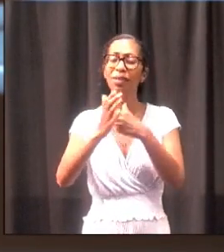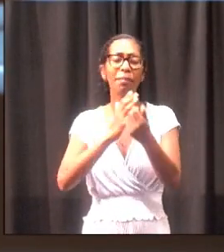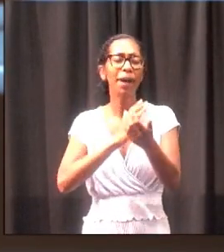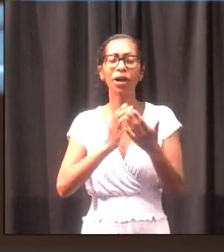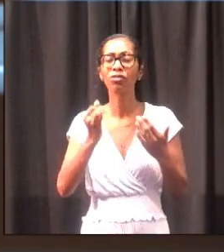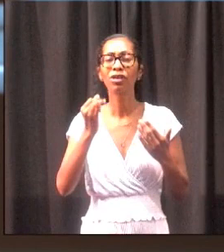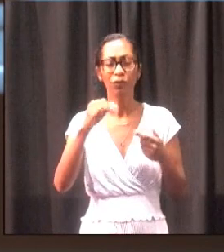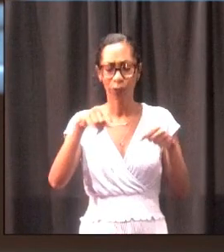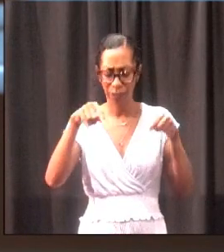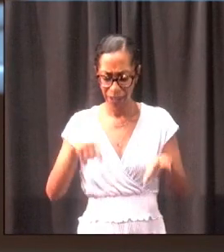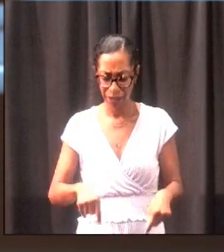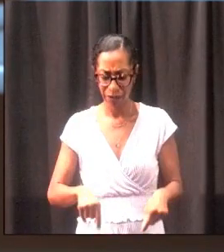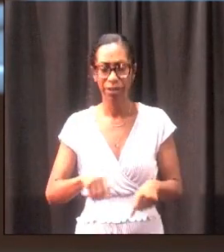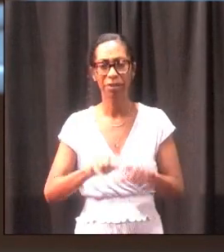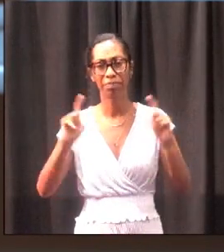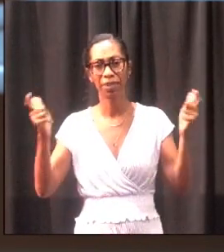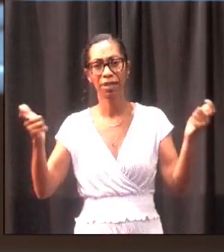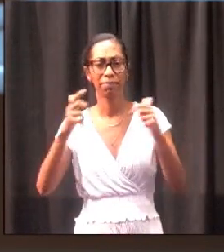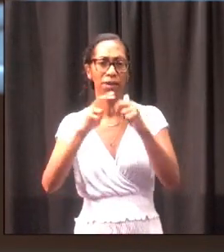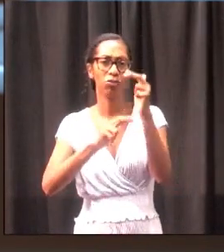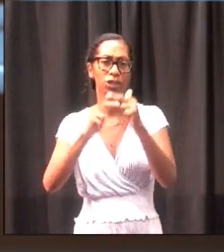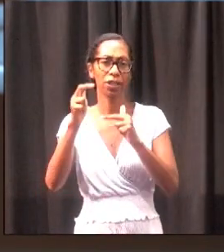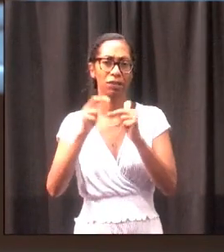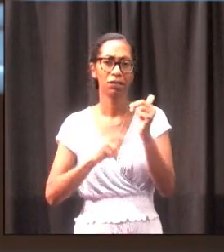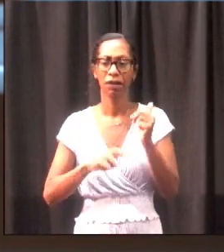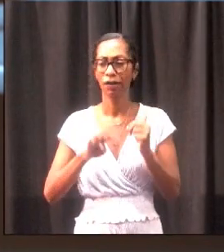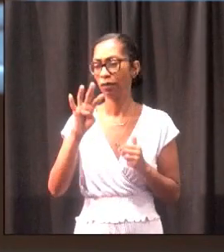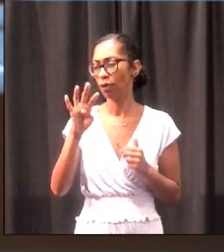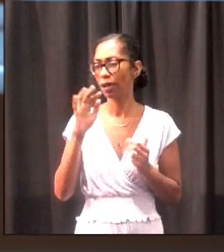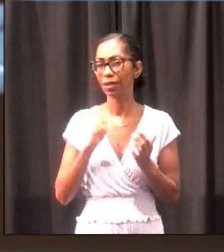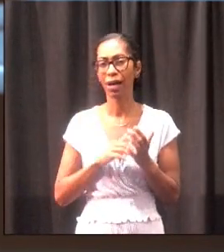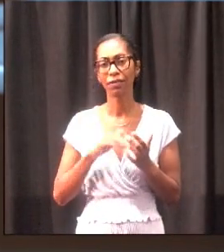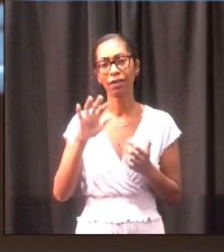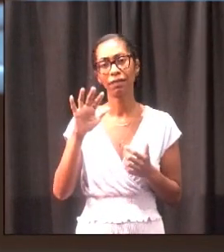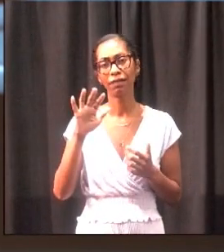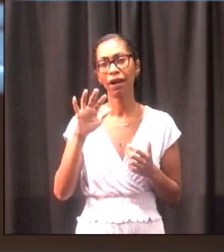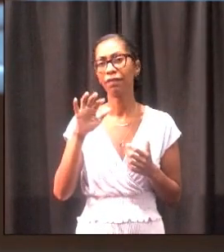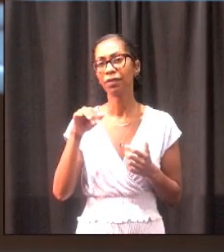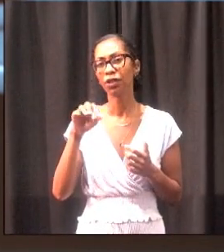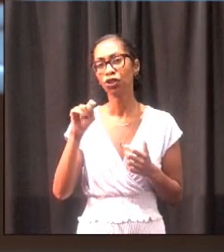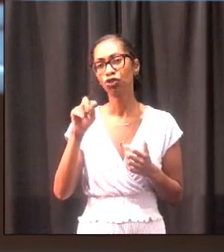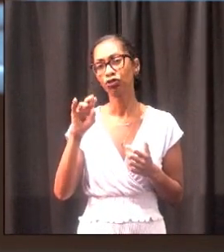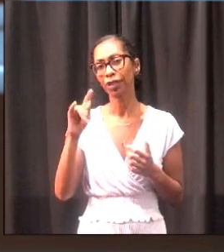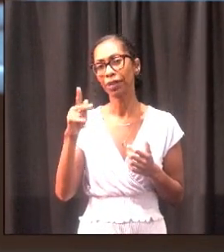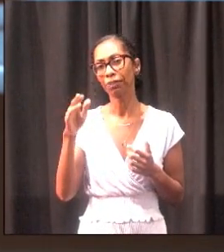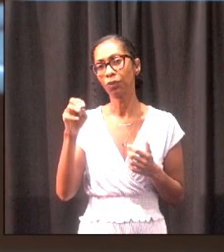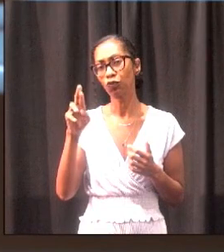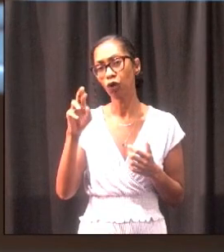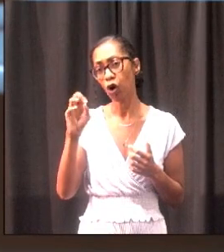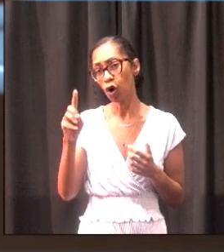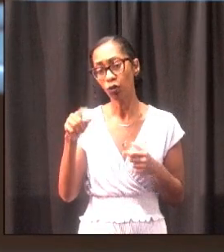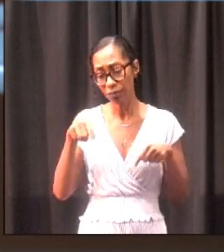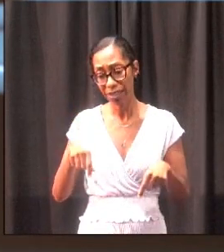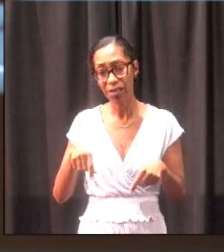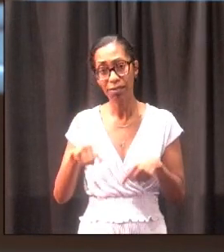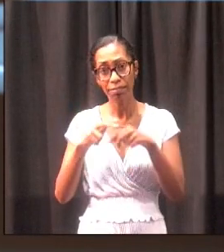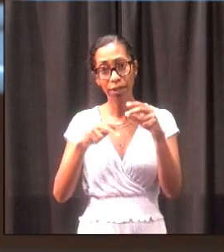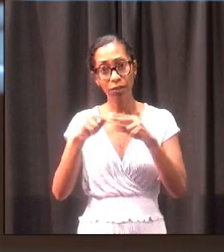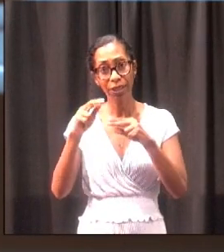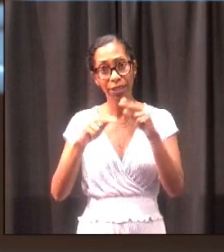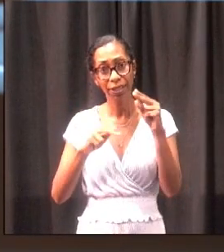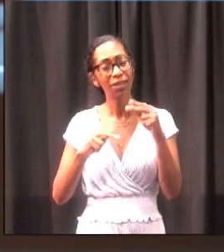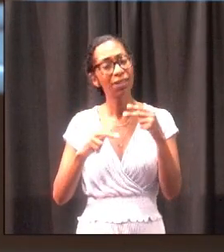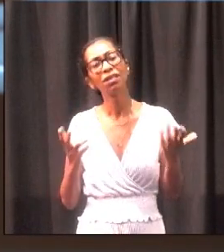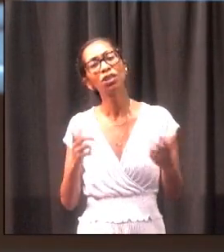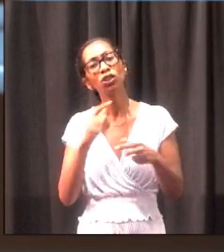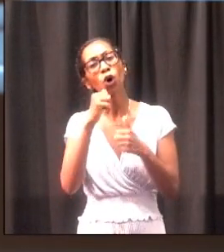body together in this one building at 4,005 for stricken or not, you are still the church. You cannot wait till you come back into